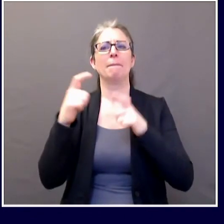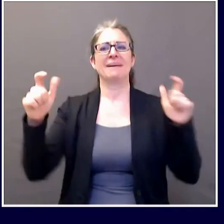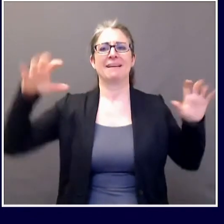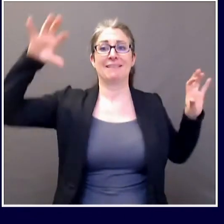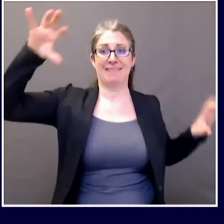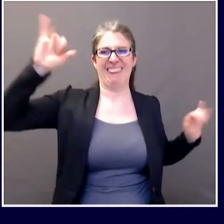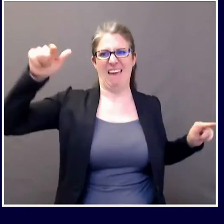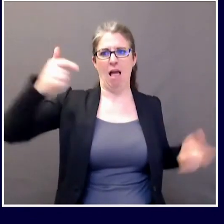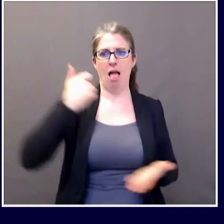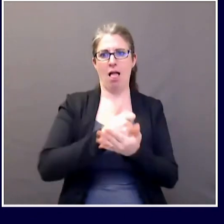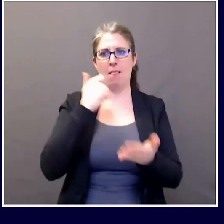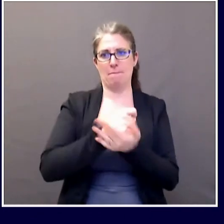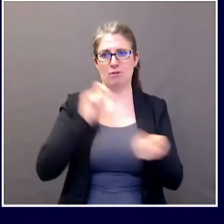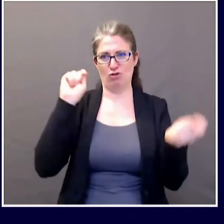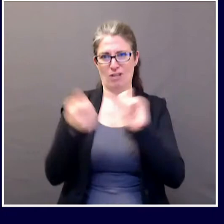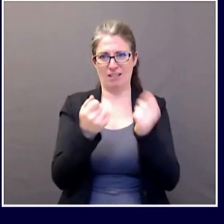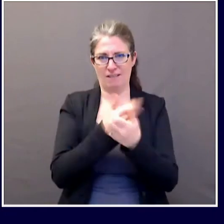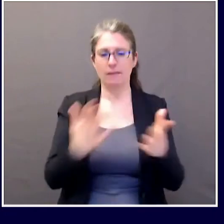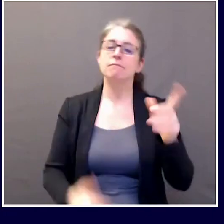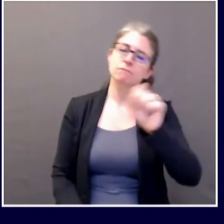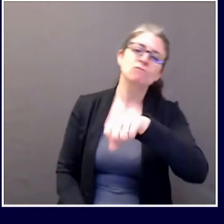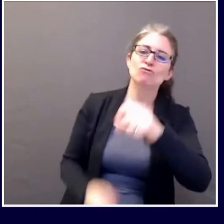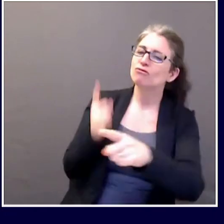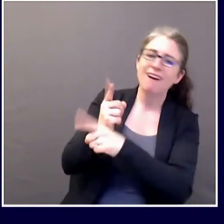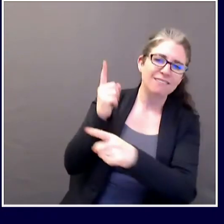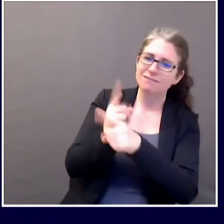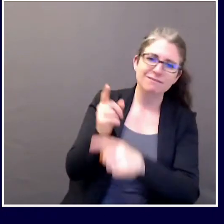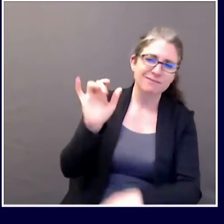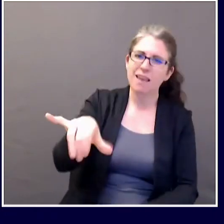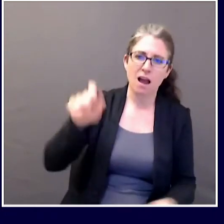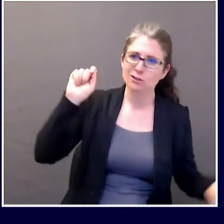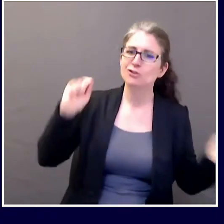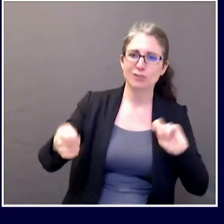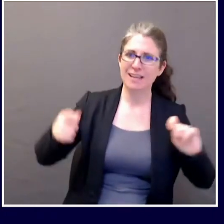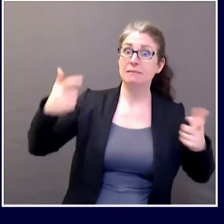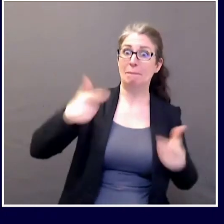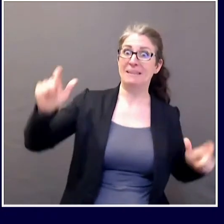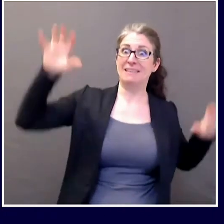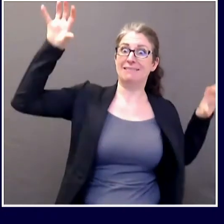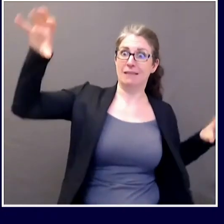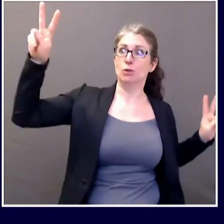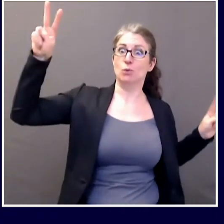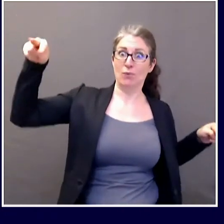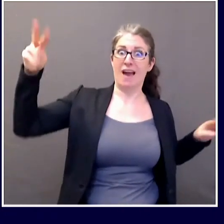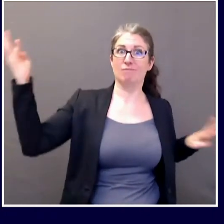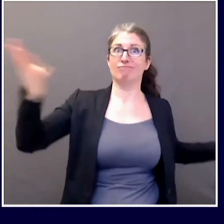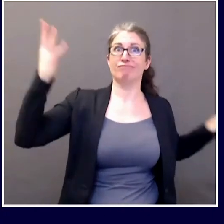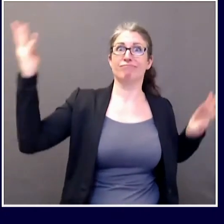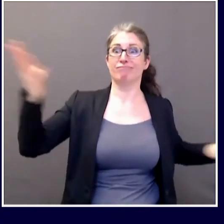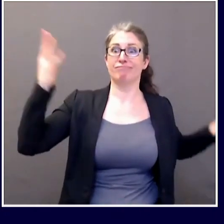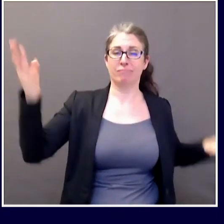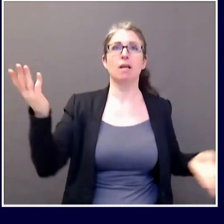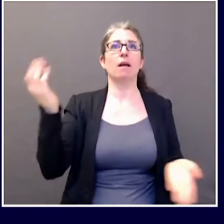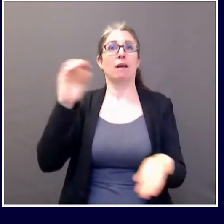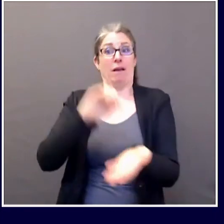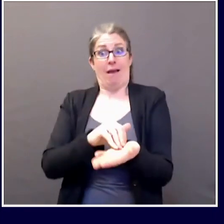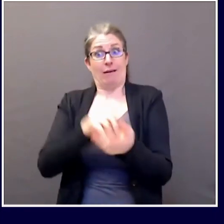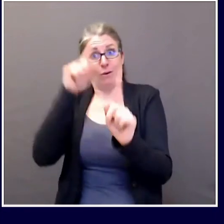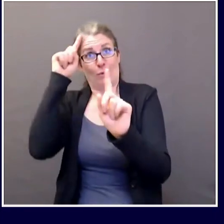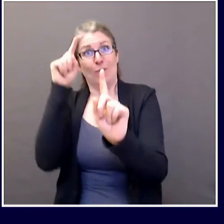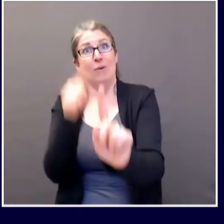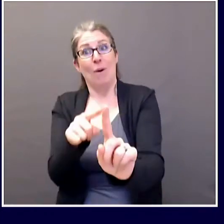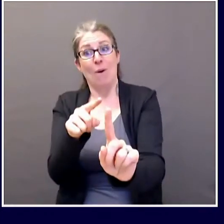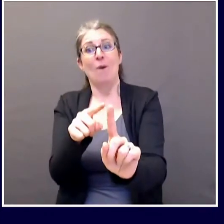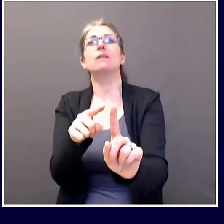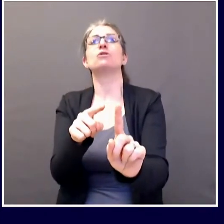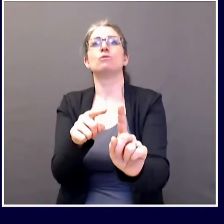the vaccine is not available to everybody. So we're simultaneously looking for ways to bring the vaccine to folks who can't drive. But for